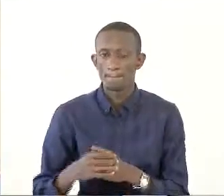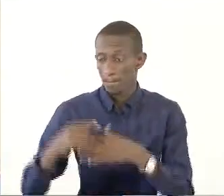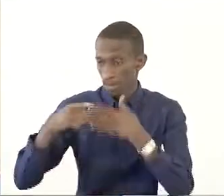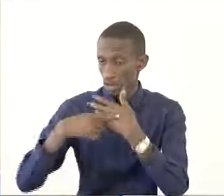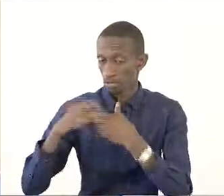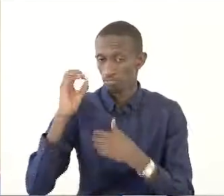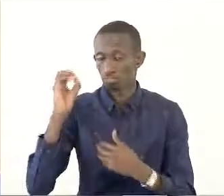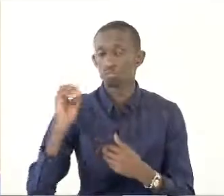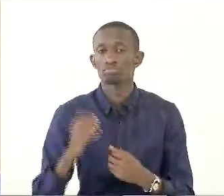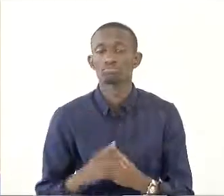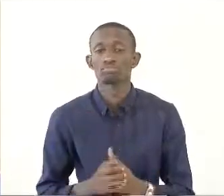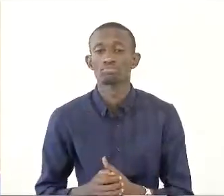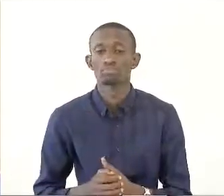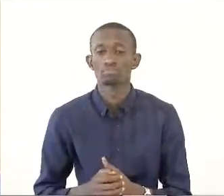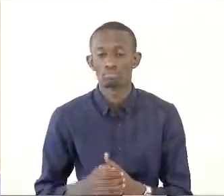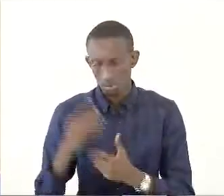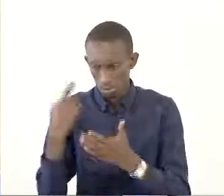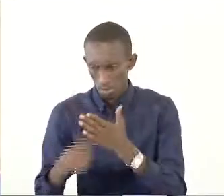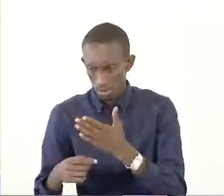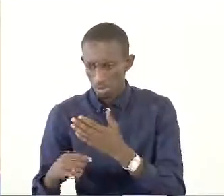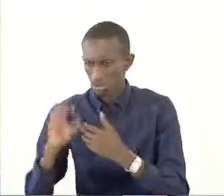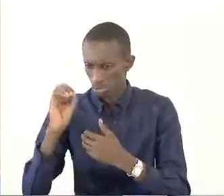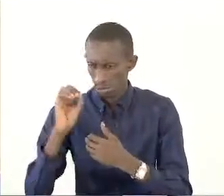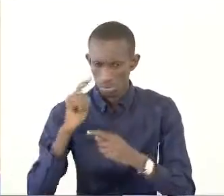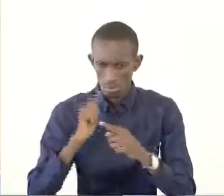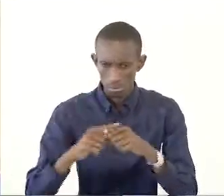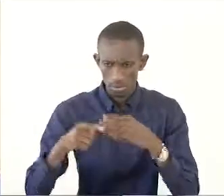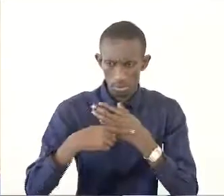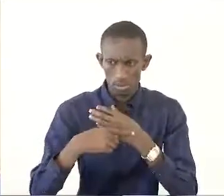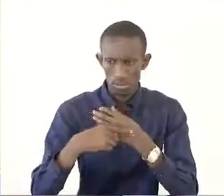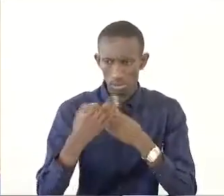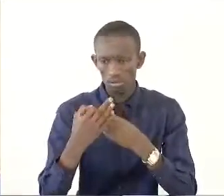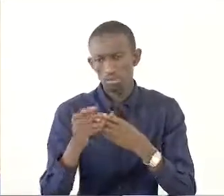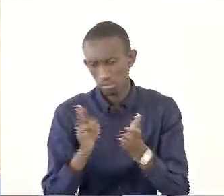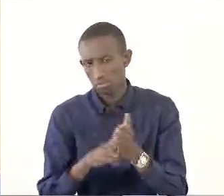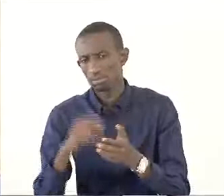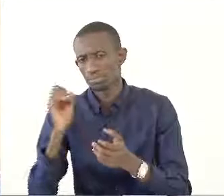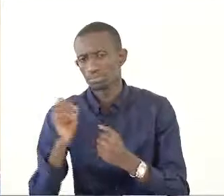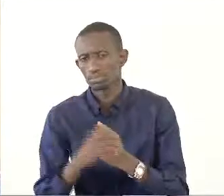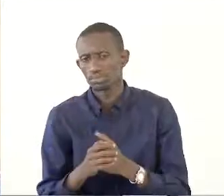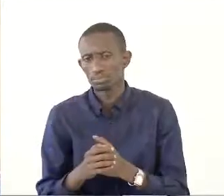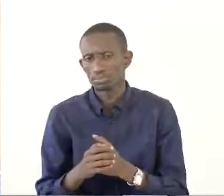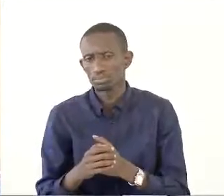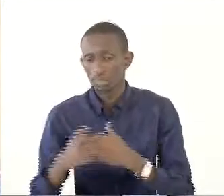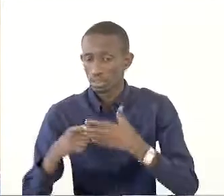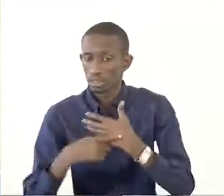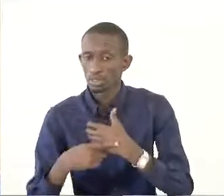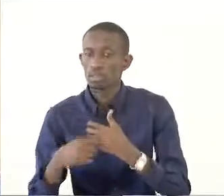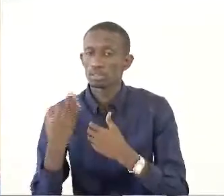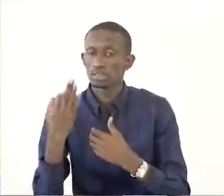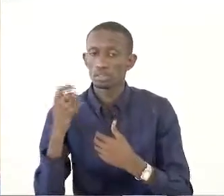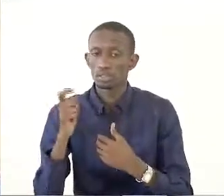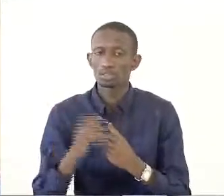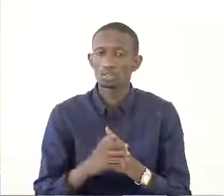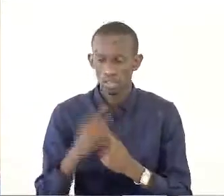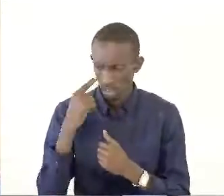0, because 0 times negative 3 gives 0. Here I get negative 3x. Here, what do